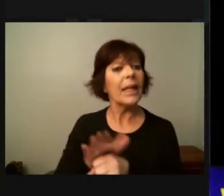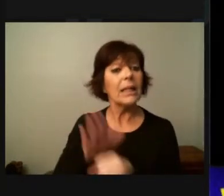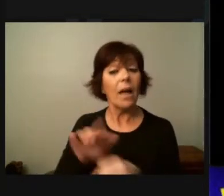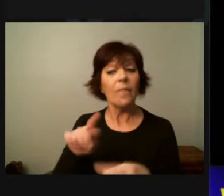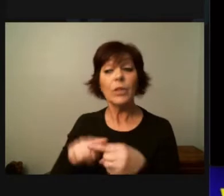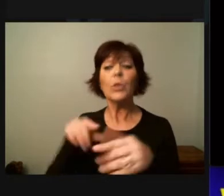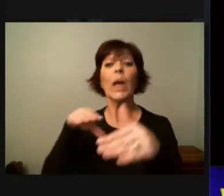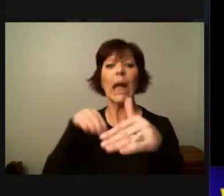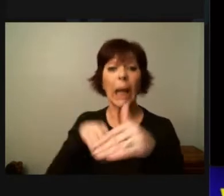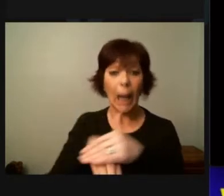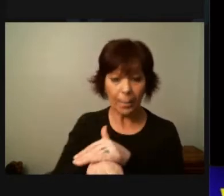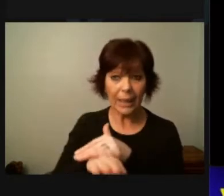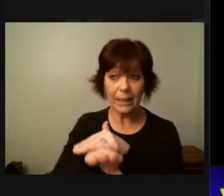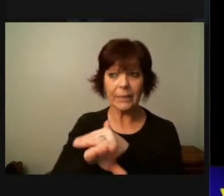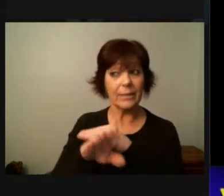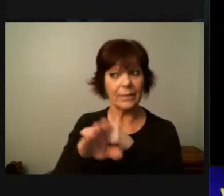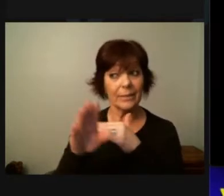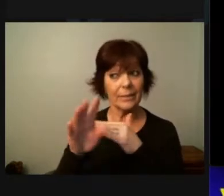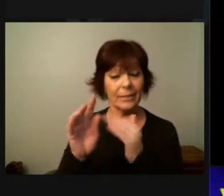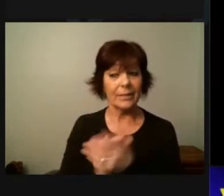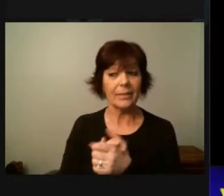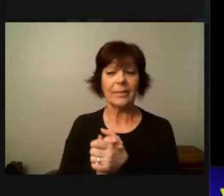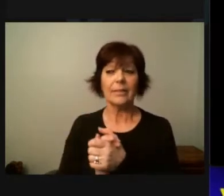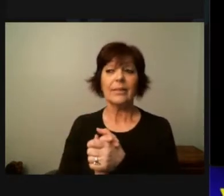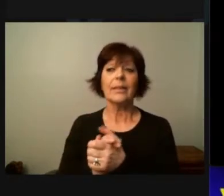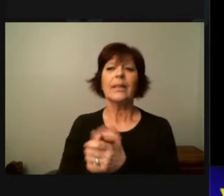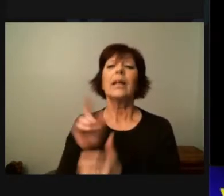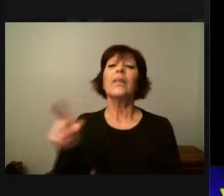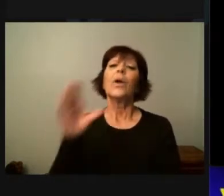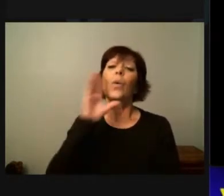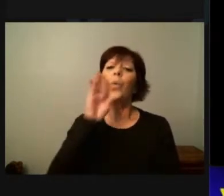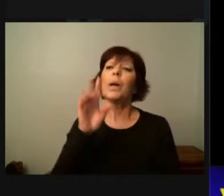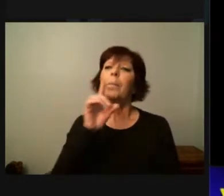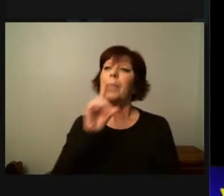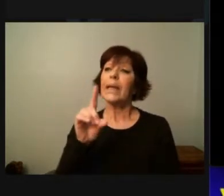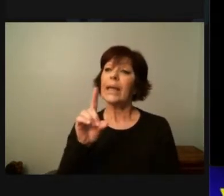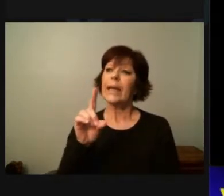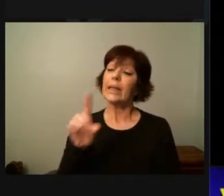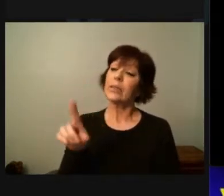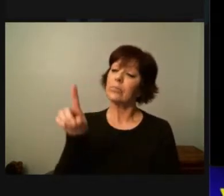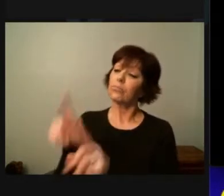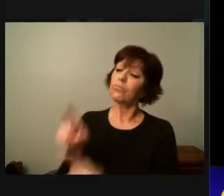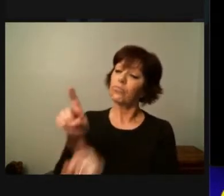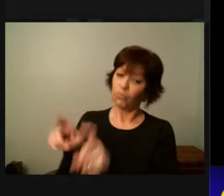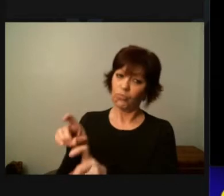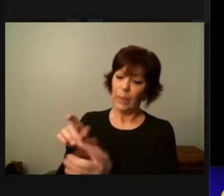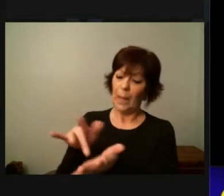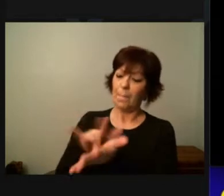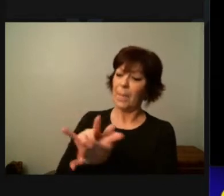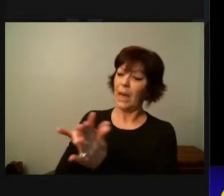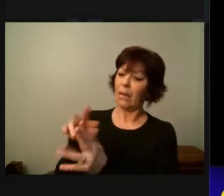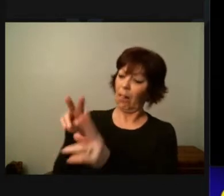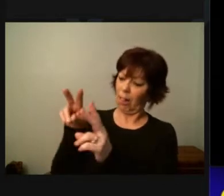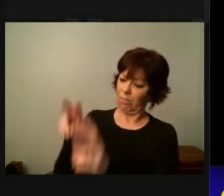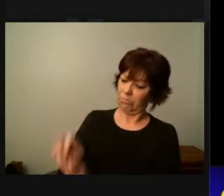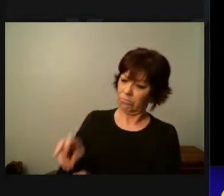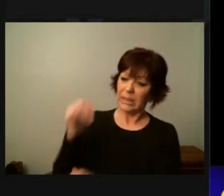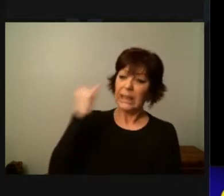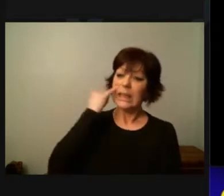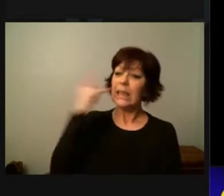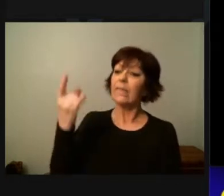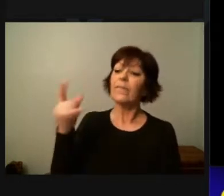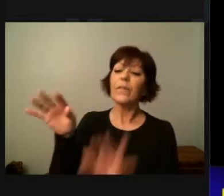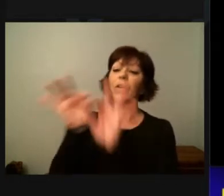the vaccine at that very moment. There's going to be medical evaluation and registration. If something on your form